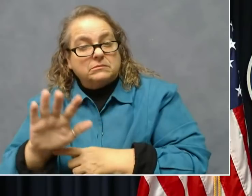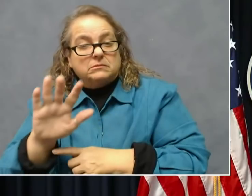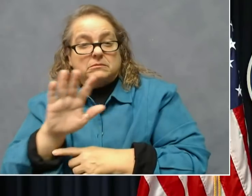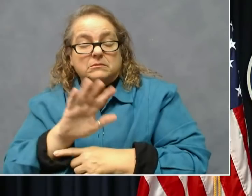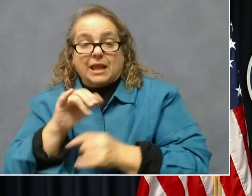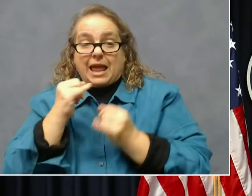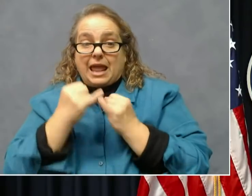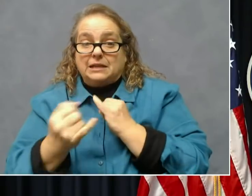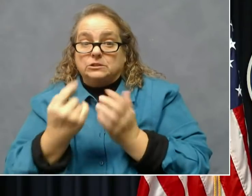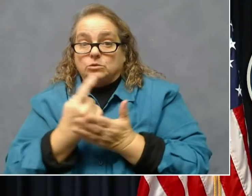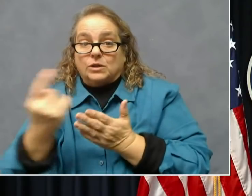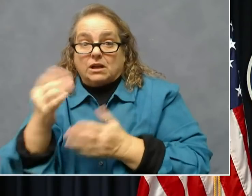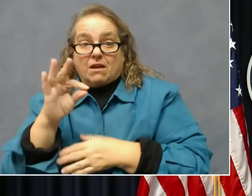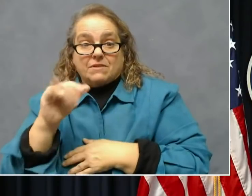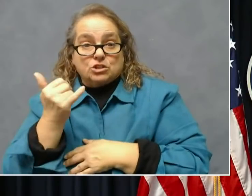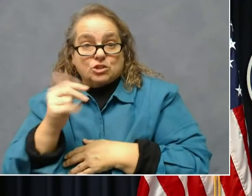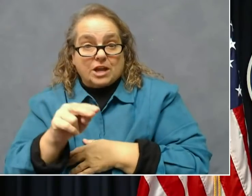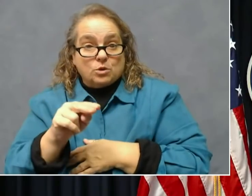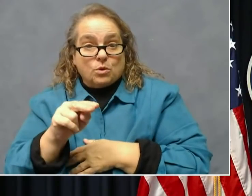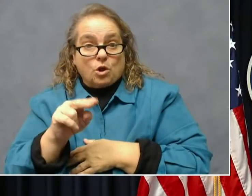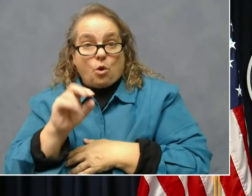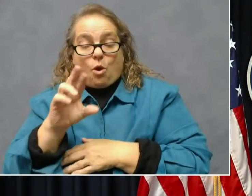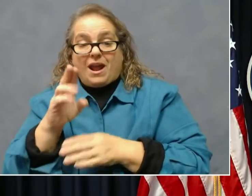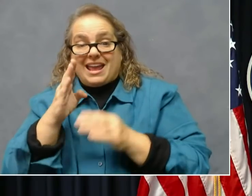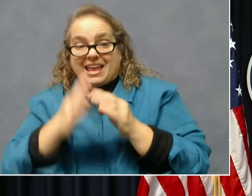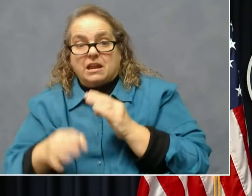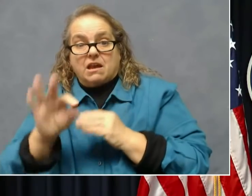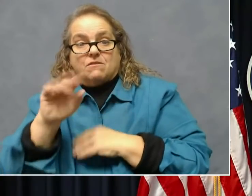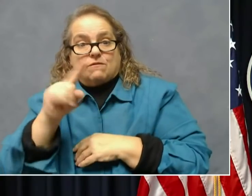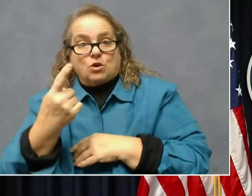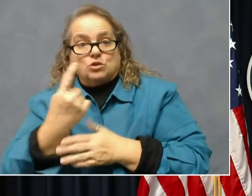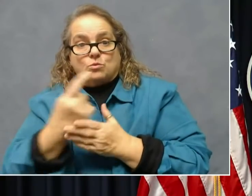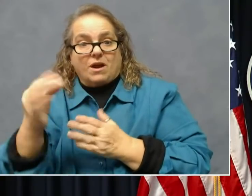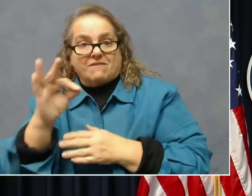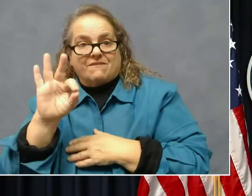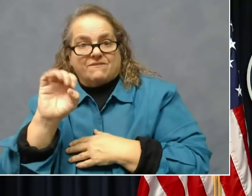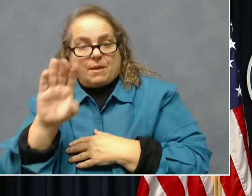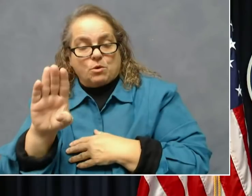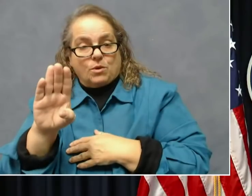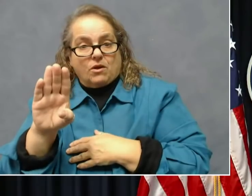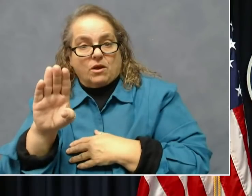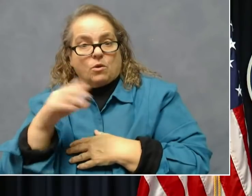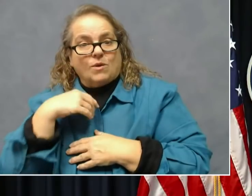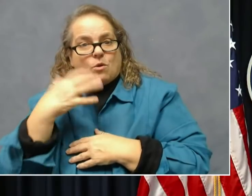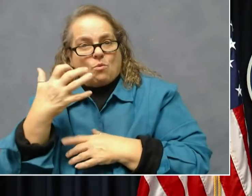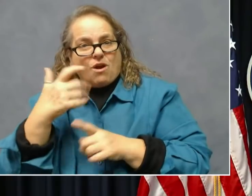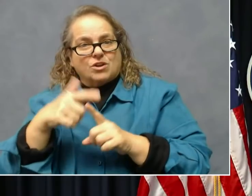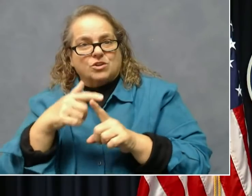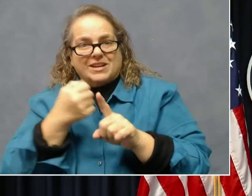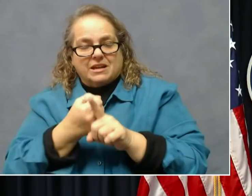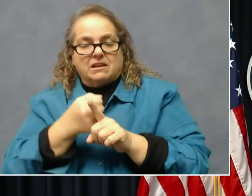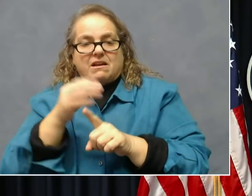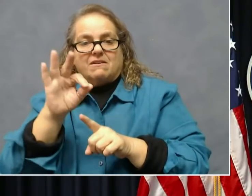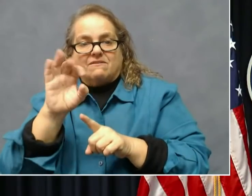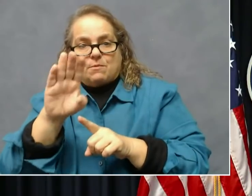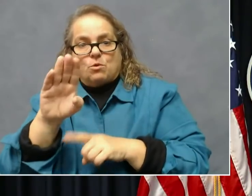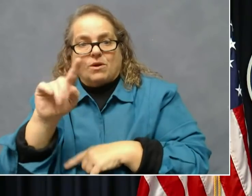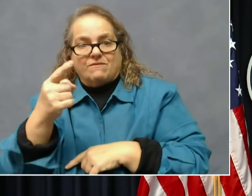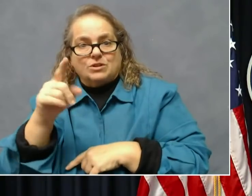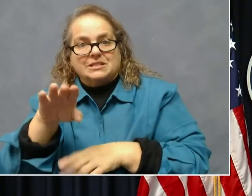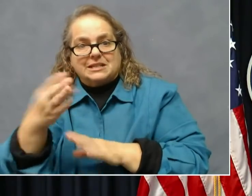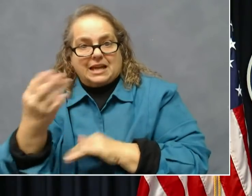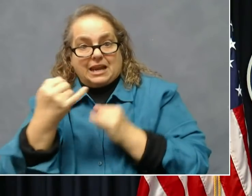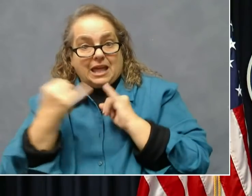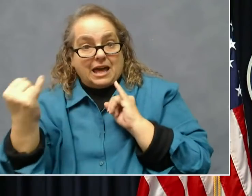week of January or the end of the first week of February. We certainly want to hit a February 1st deadline. And